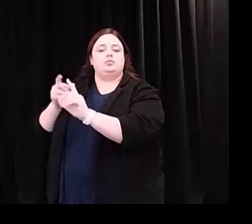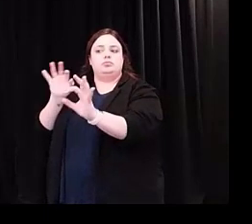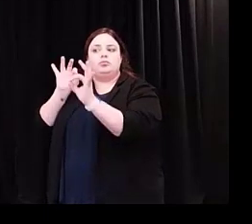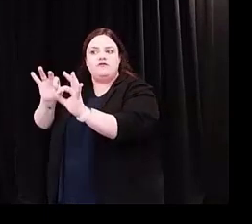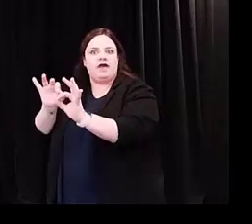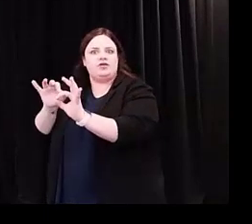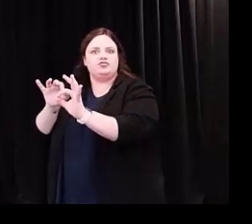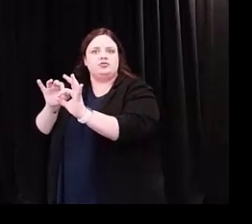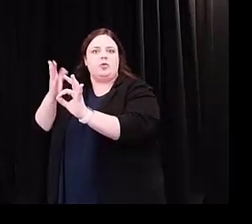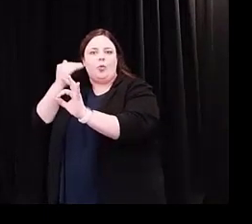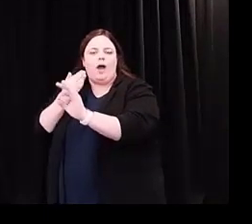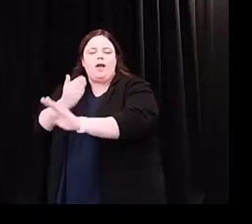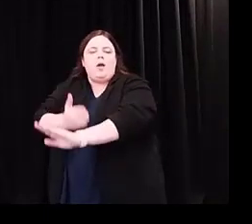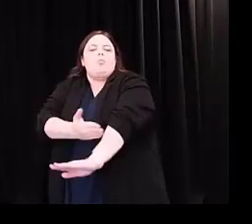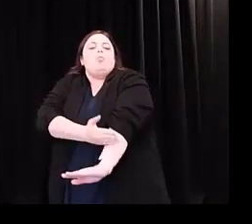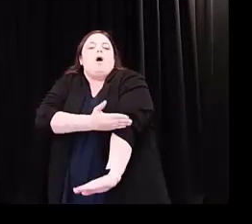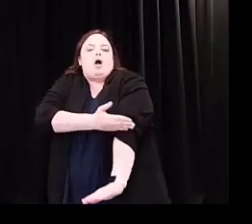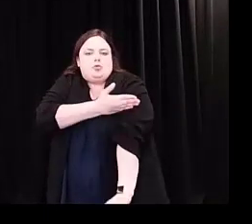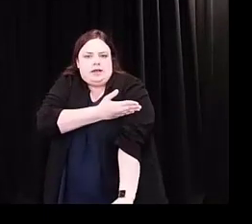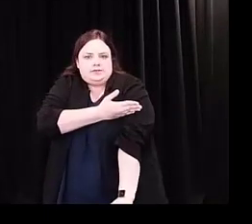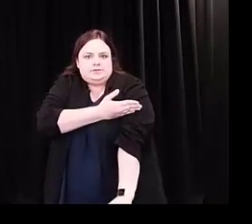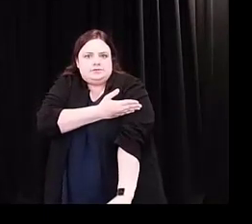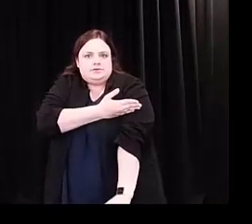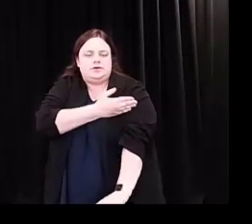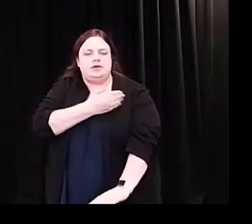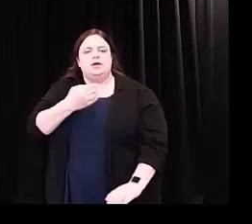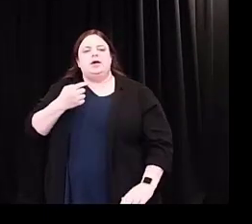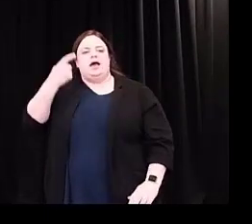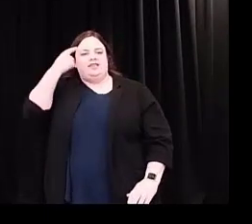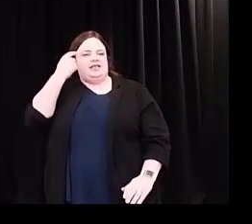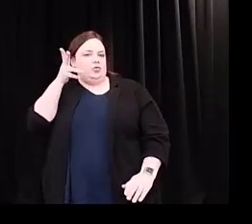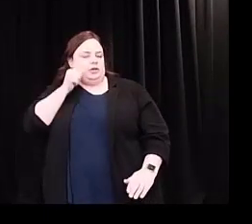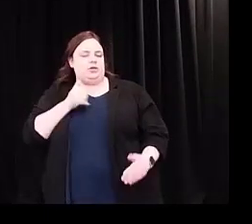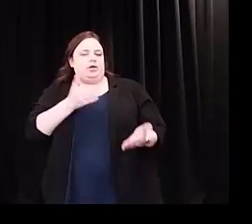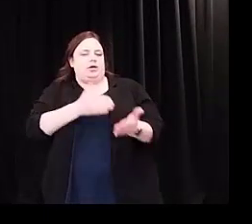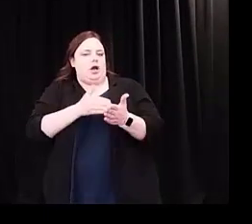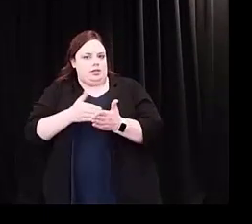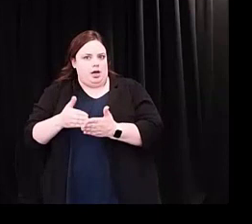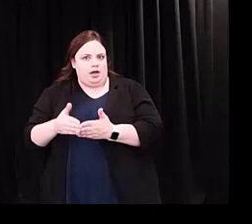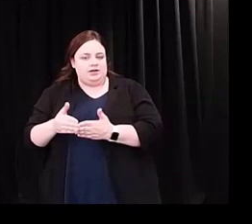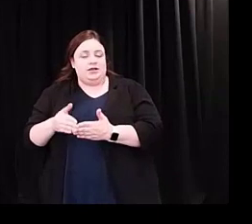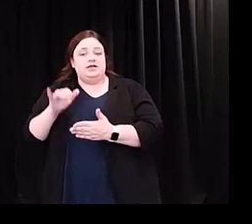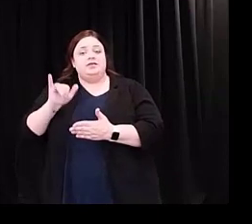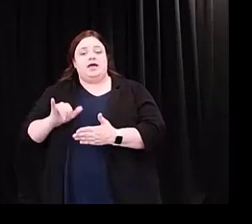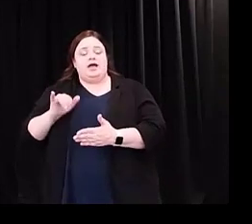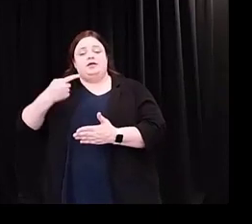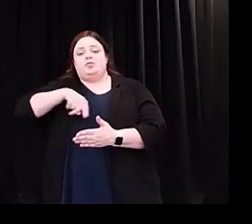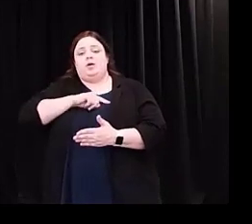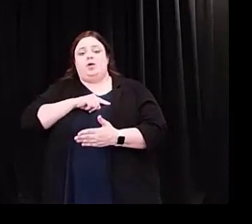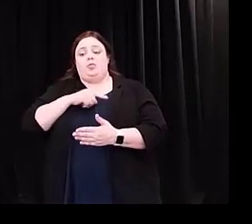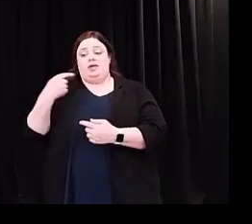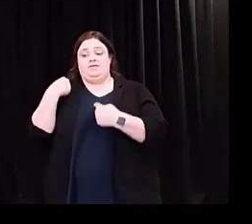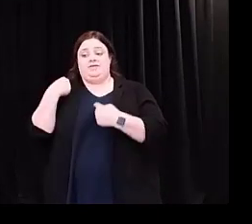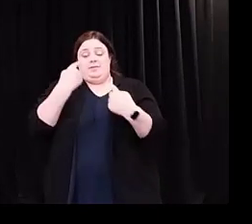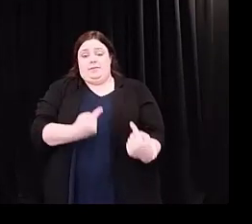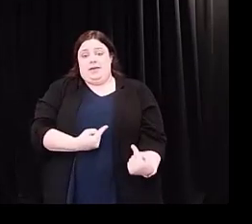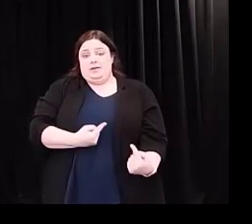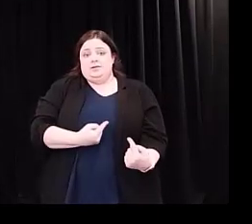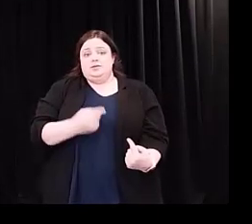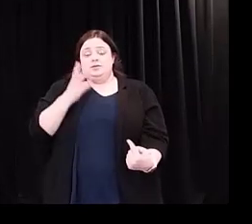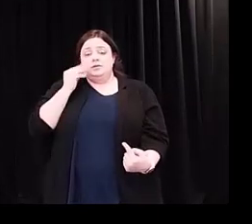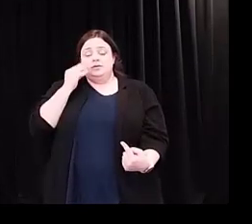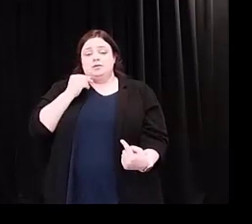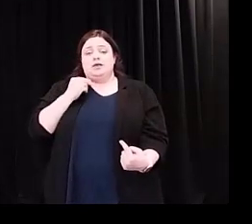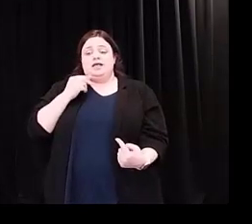perfection, because we're making progress. I think you'll hear that phrase a lot. So that's where we have been, and this is